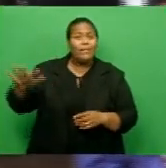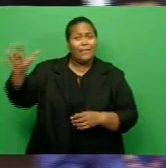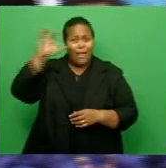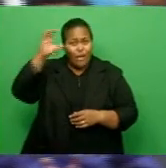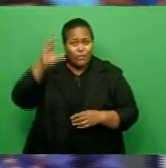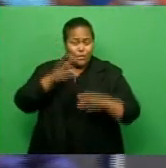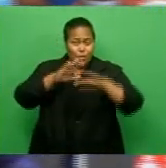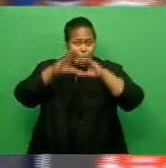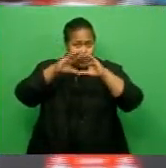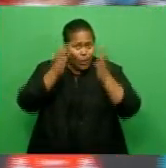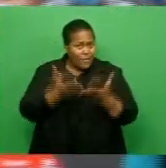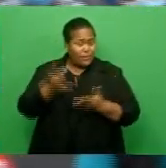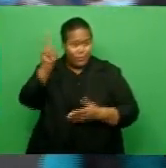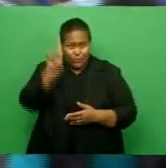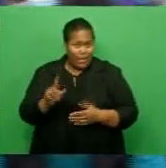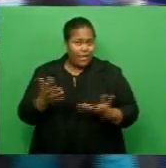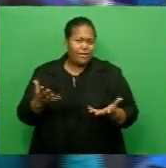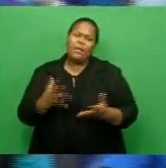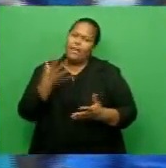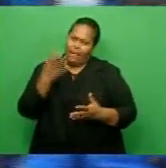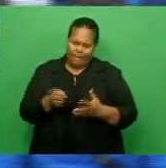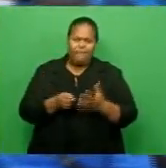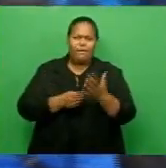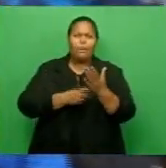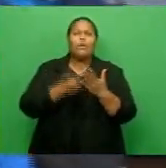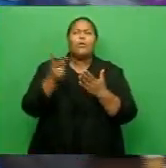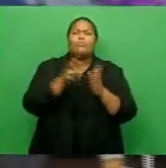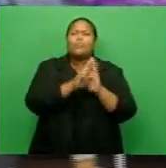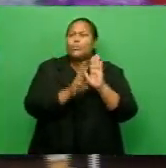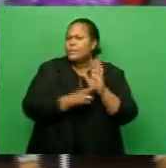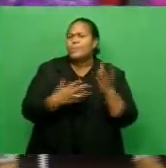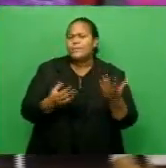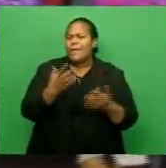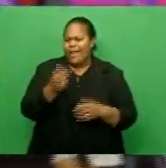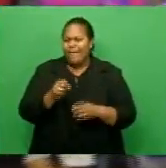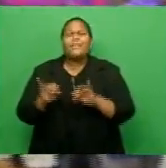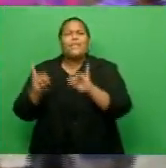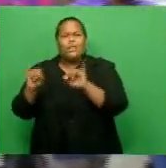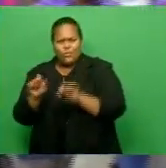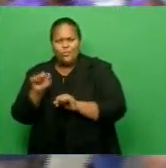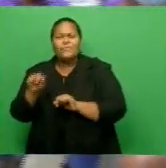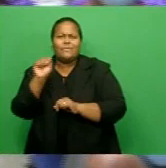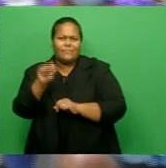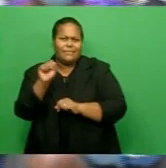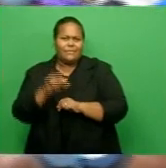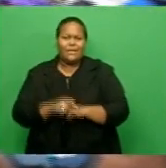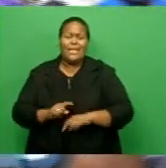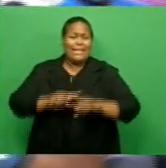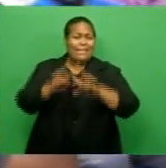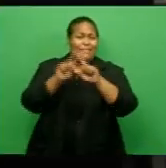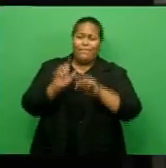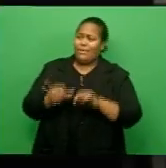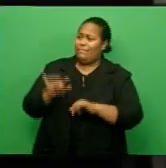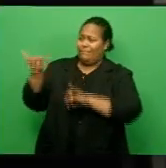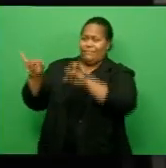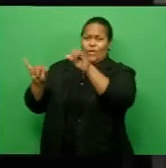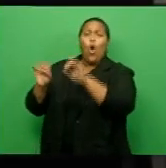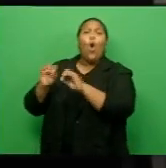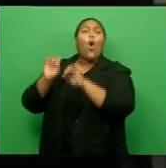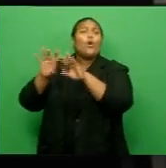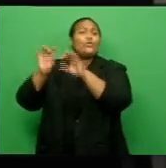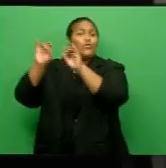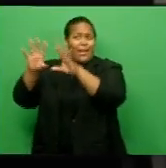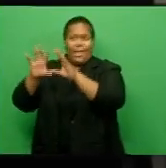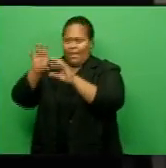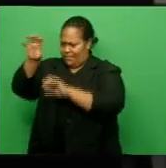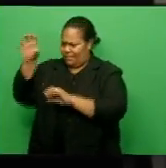its own set of protocols, own set of circumstances. And you're going to different parts of Australia where there may be a different set